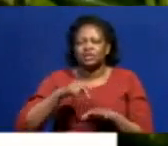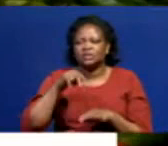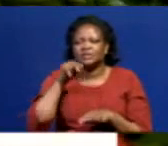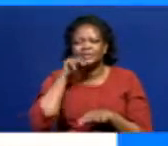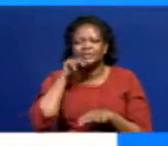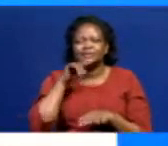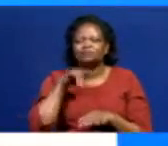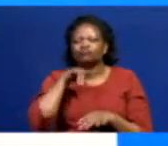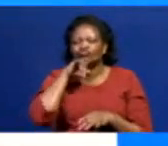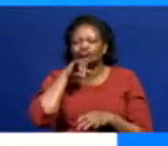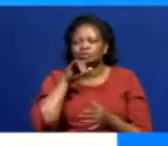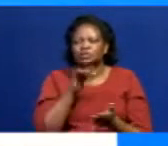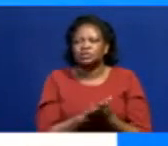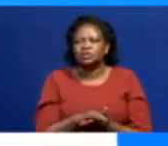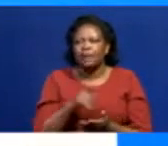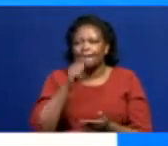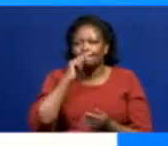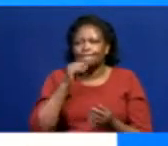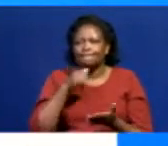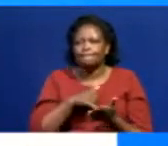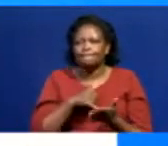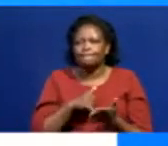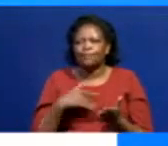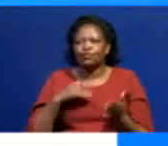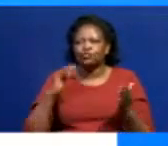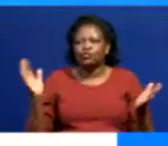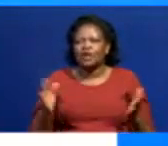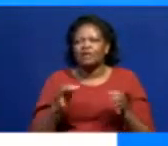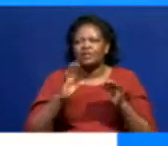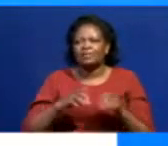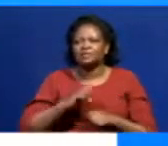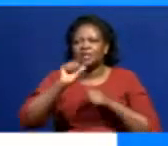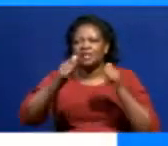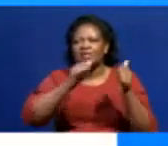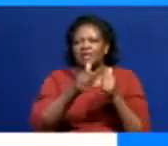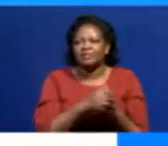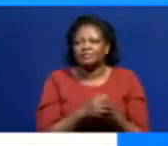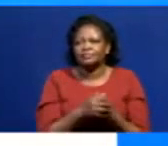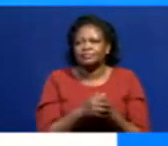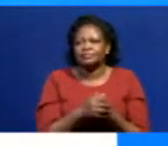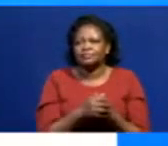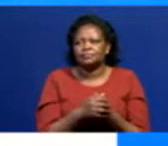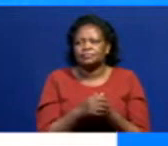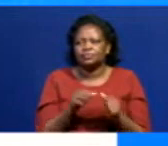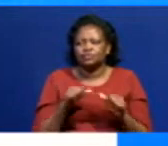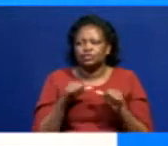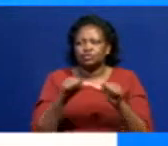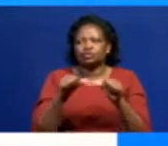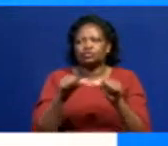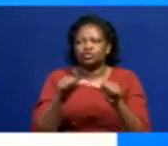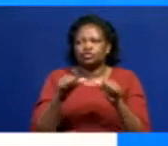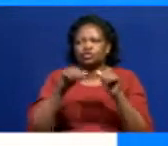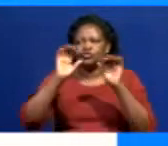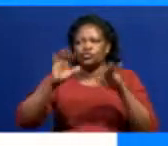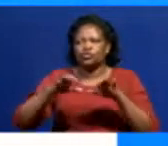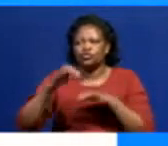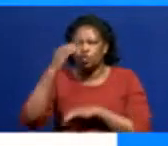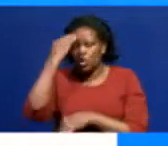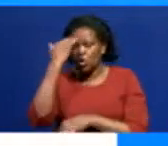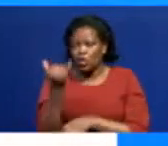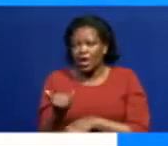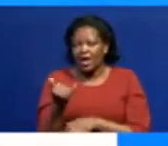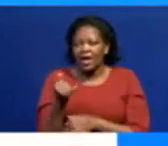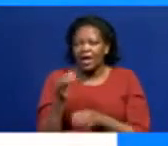Tanzania included. Ningependa ku encourage wale farmers wengine waendelee na kulima kwa sababu kuna